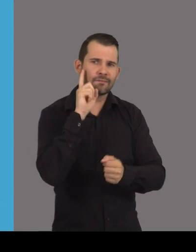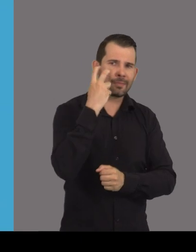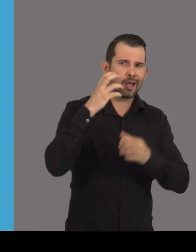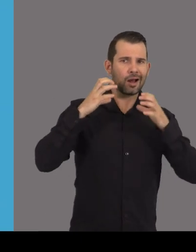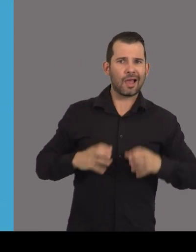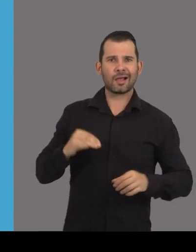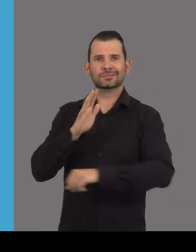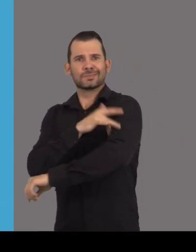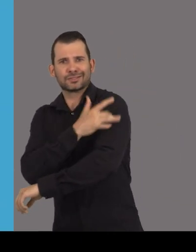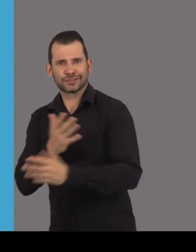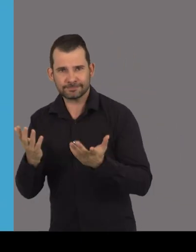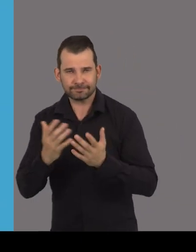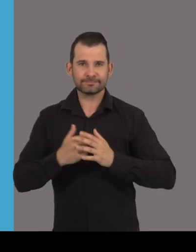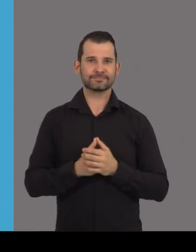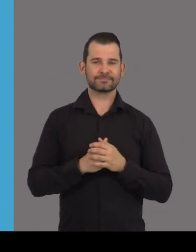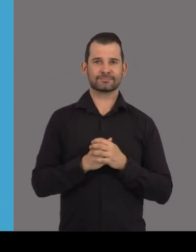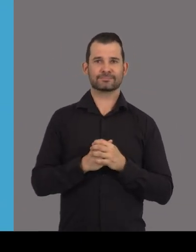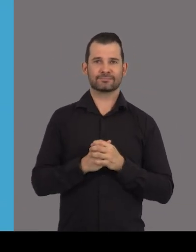patients.